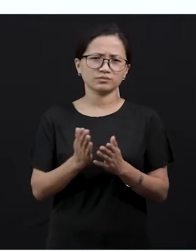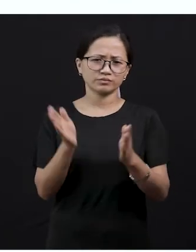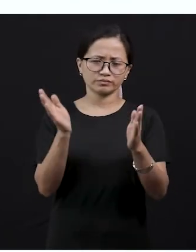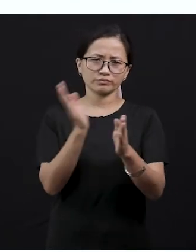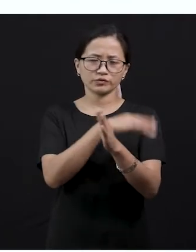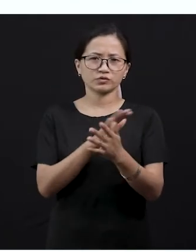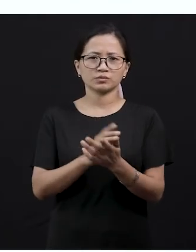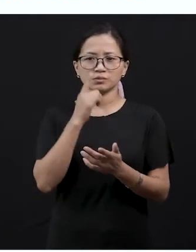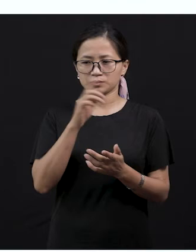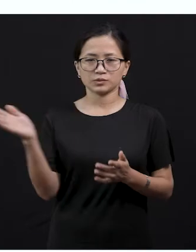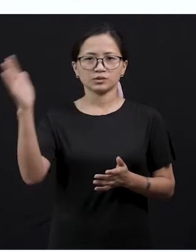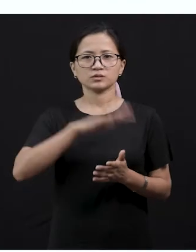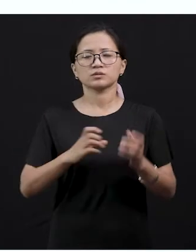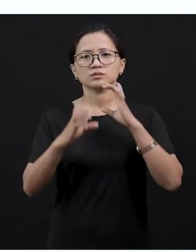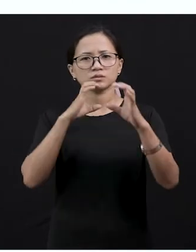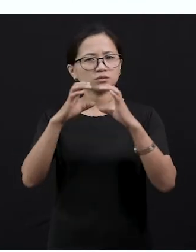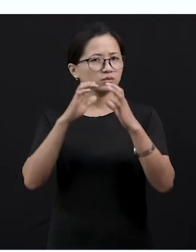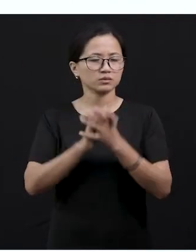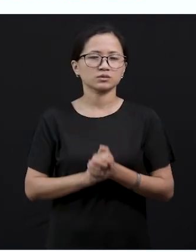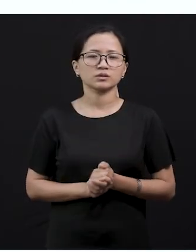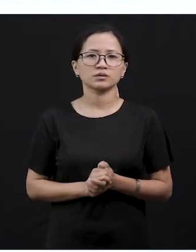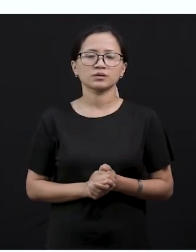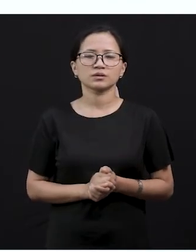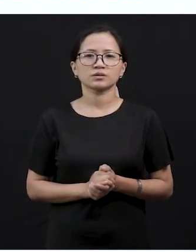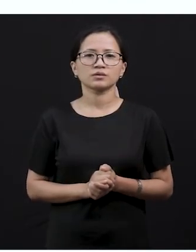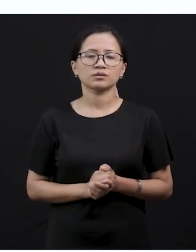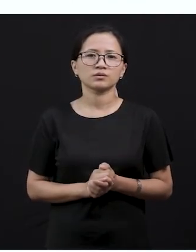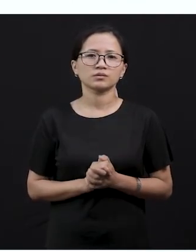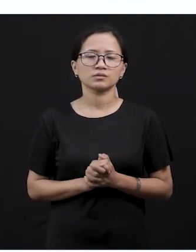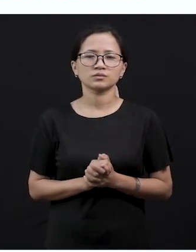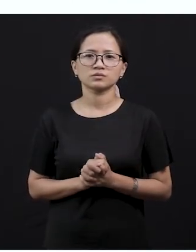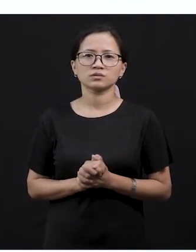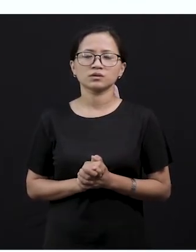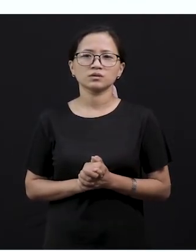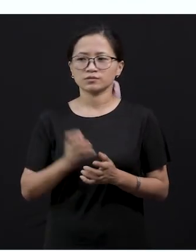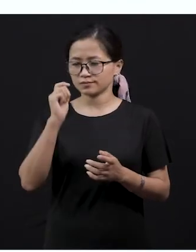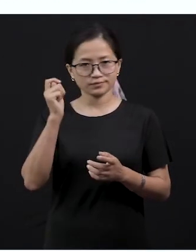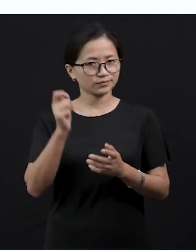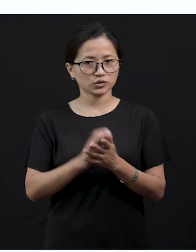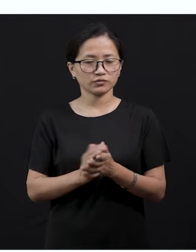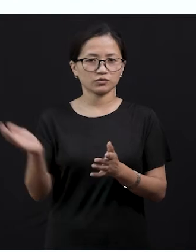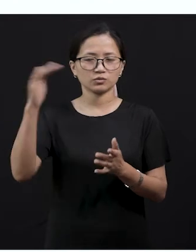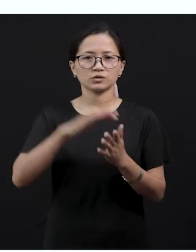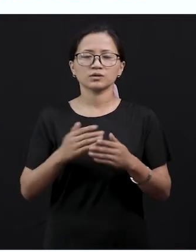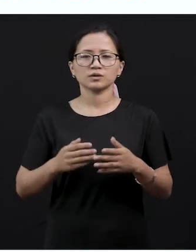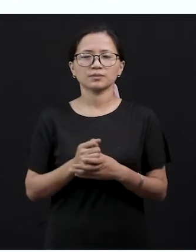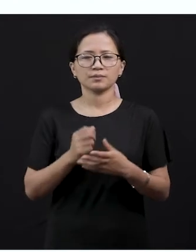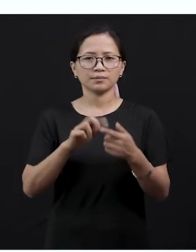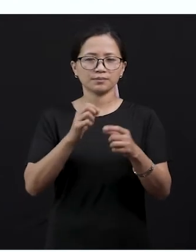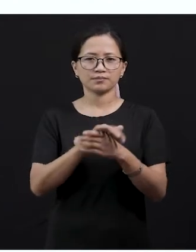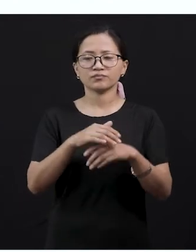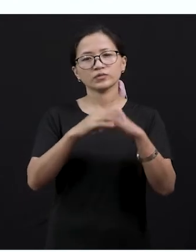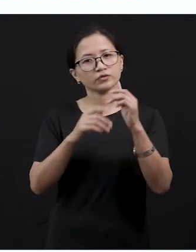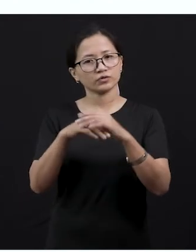came, and they were having conversation, but when mother came from work, they made things